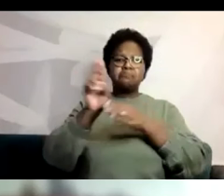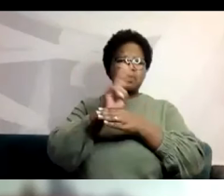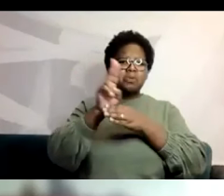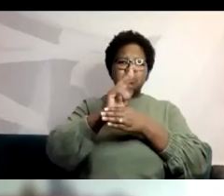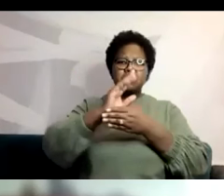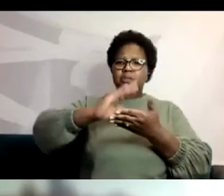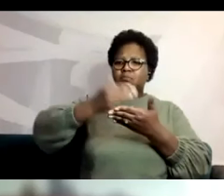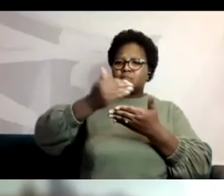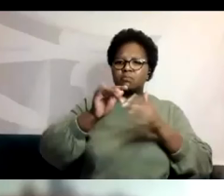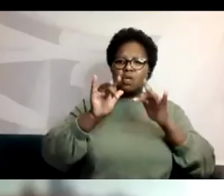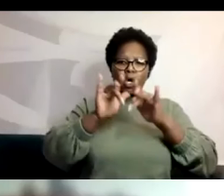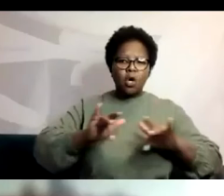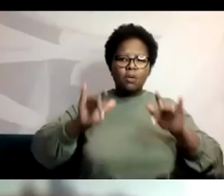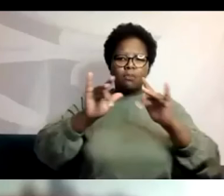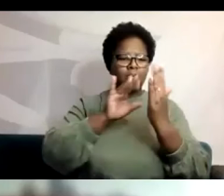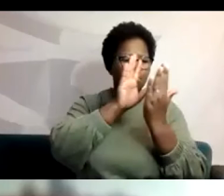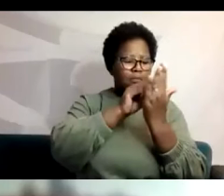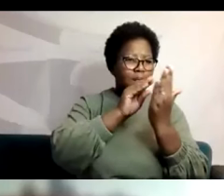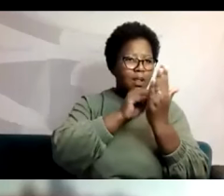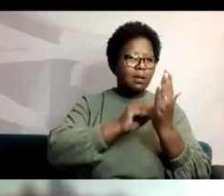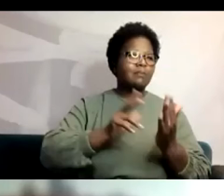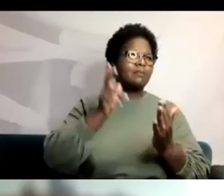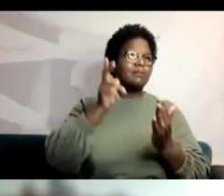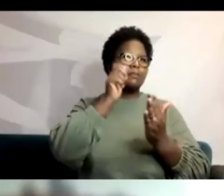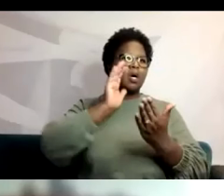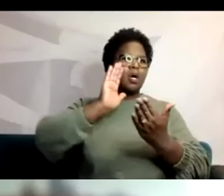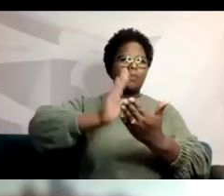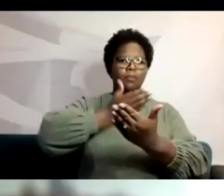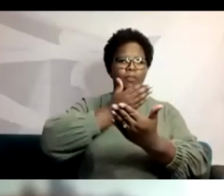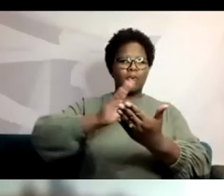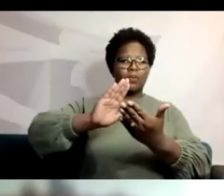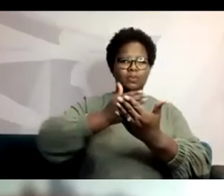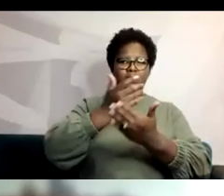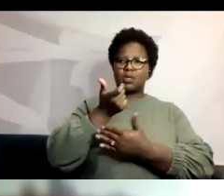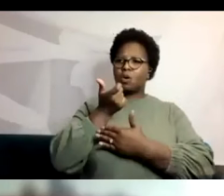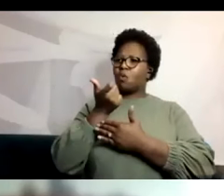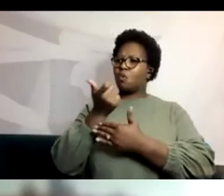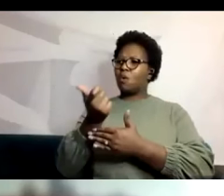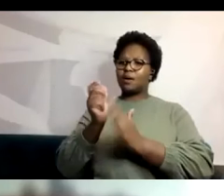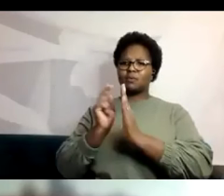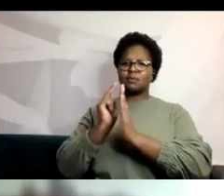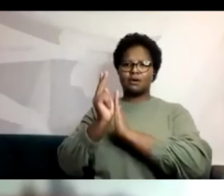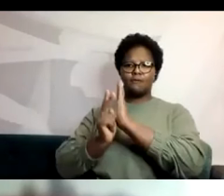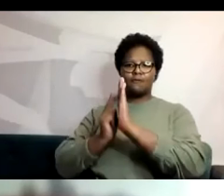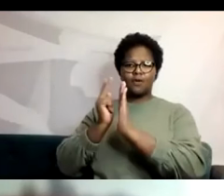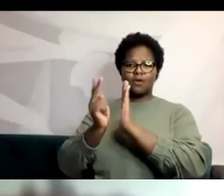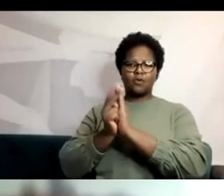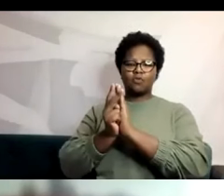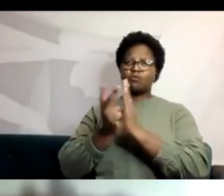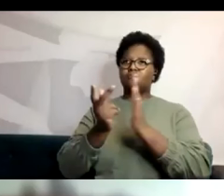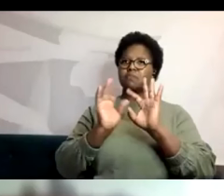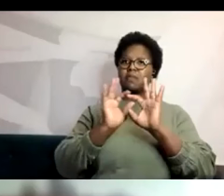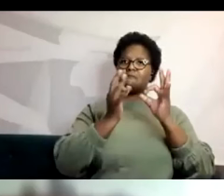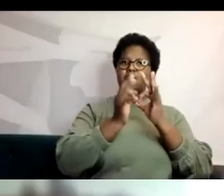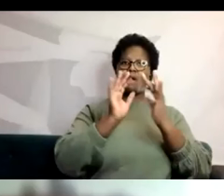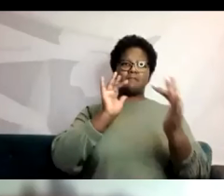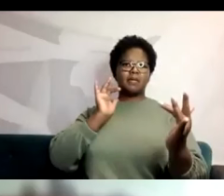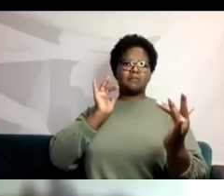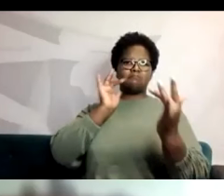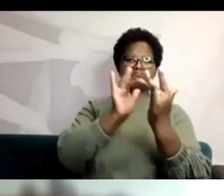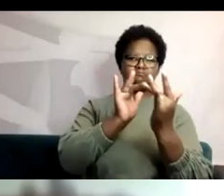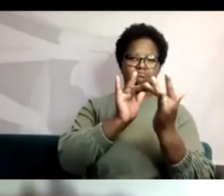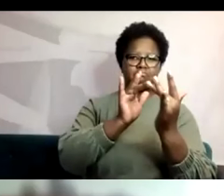to music, to watch videos, to talk to people or family that are across